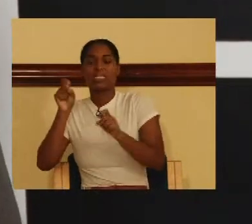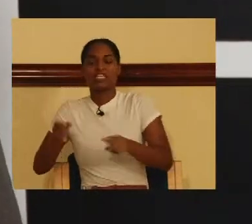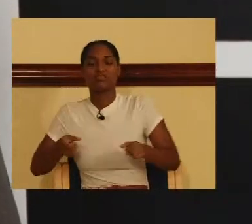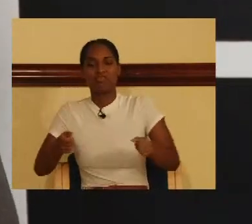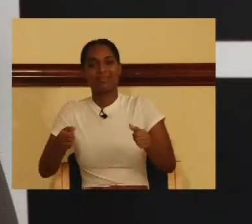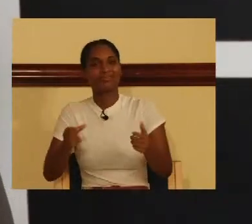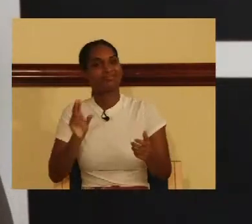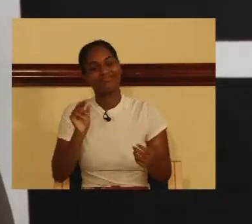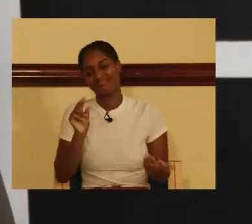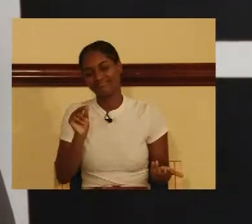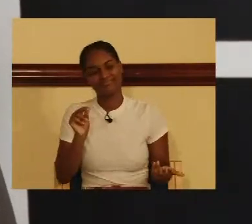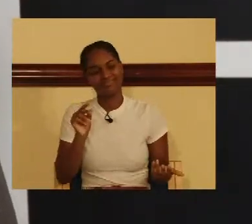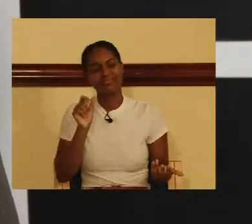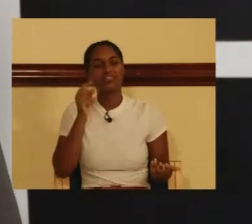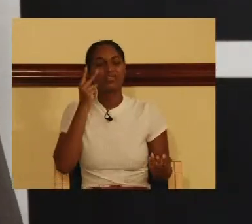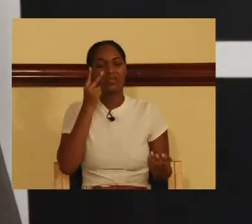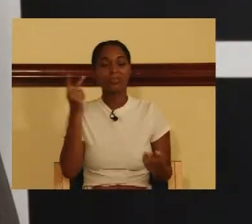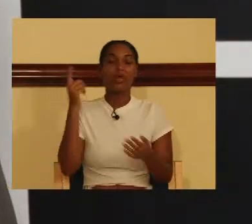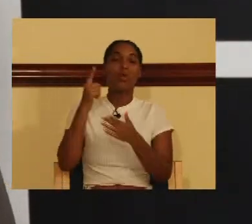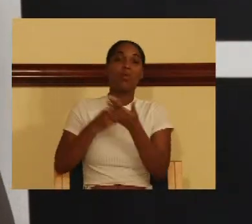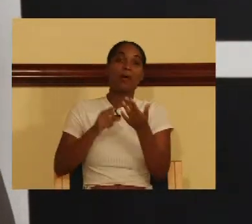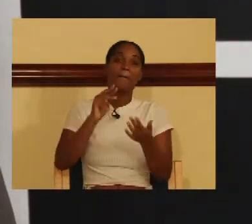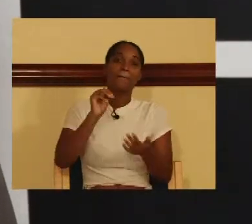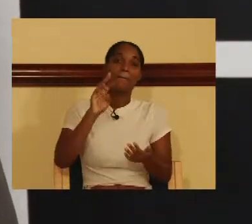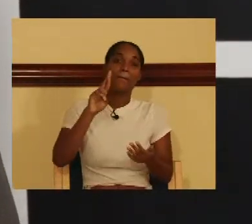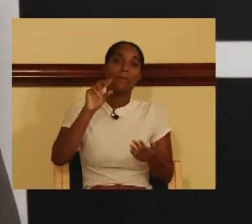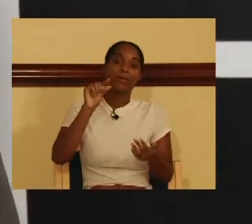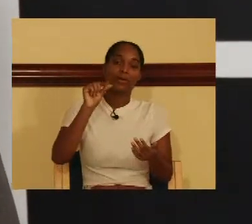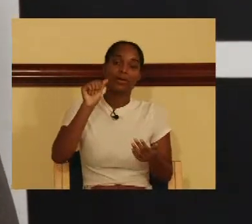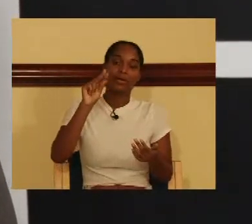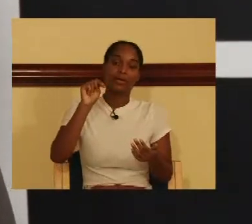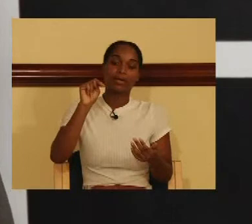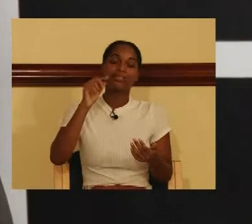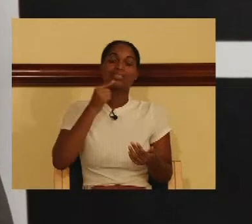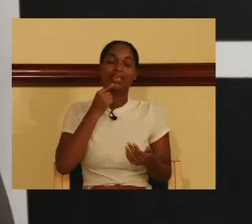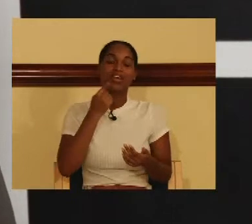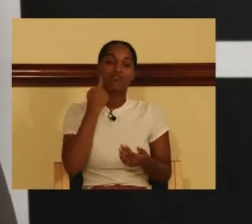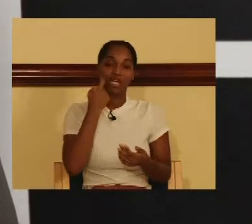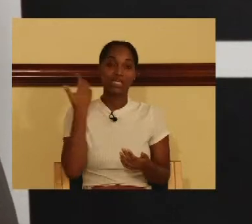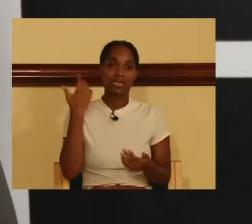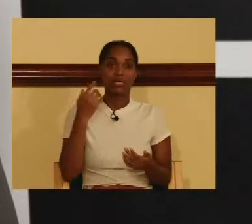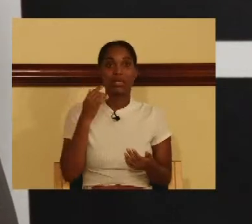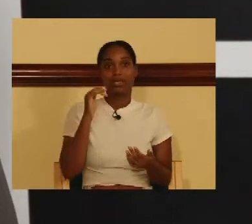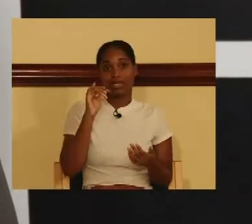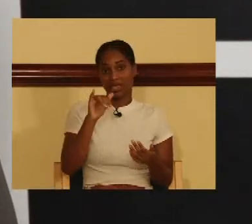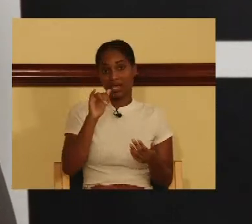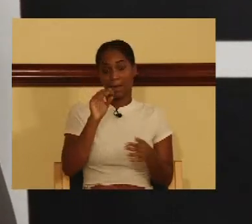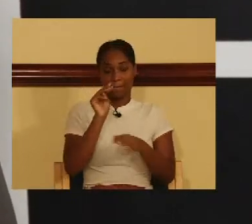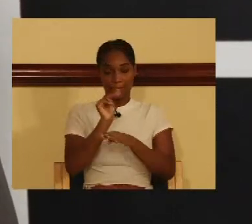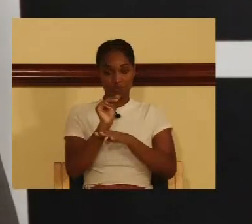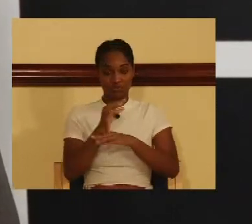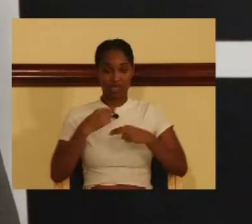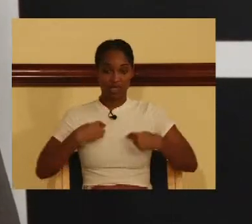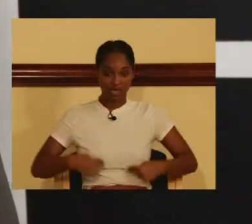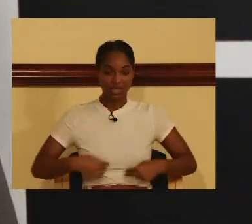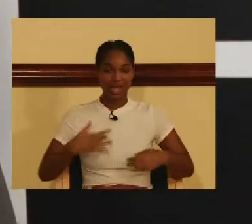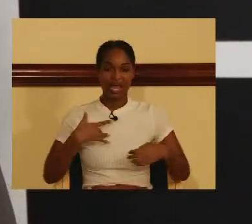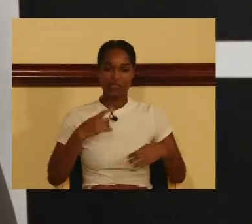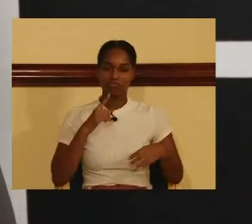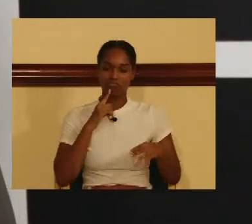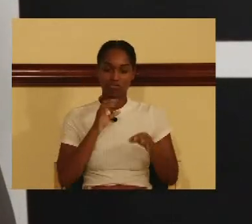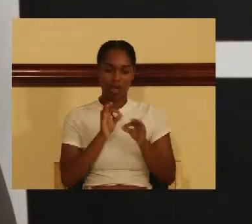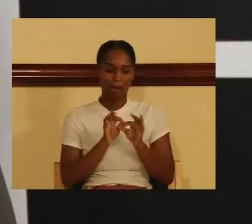goes back to what Dr. Anderson Morgan said earlier, about the fact that the Ministry of Health has a